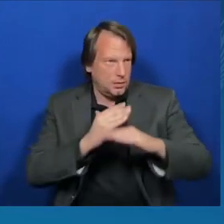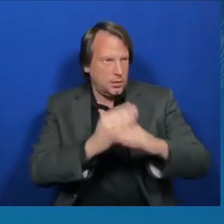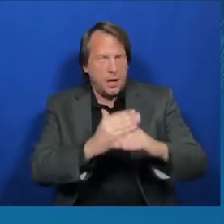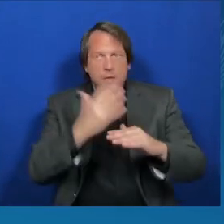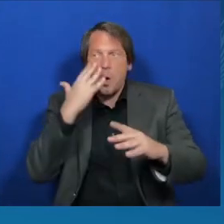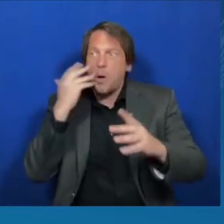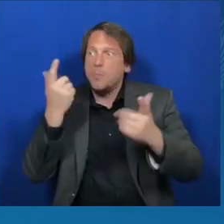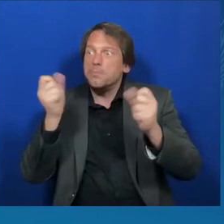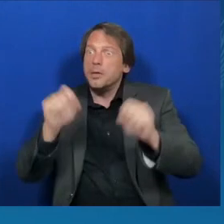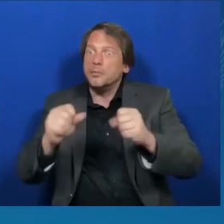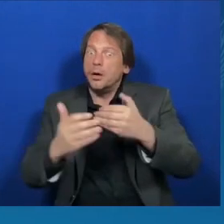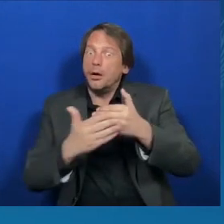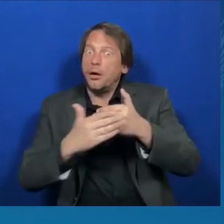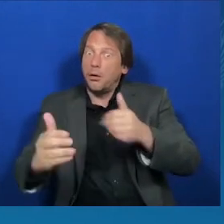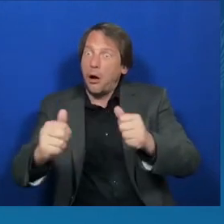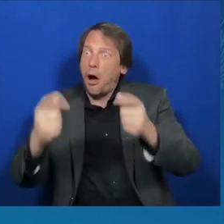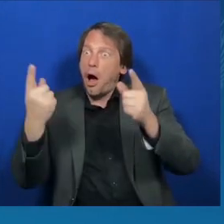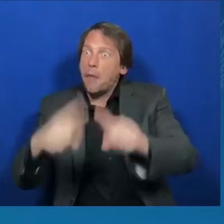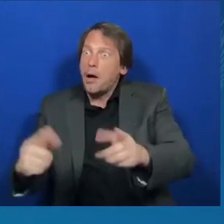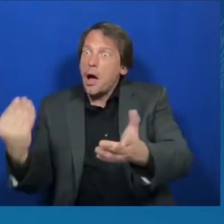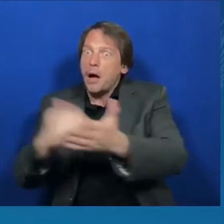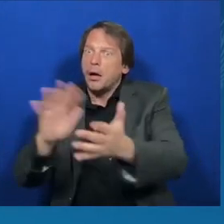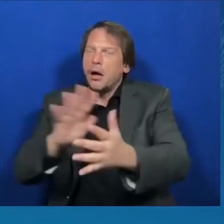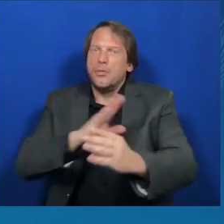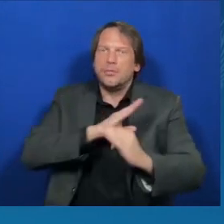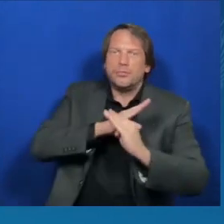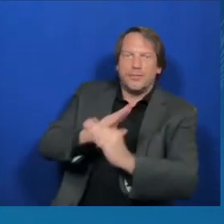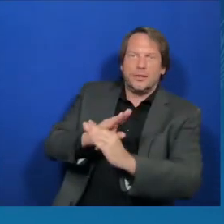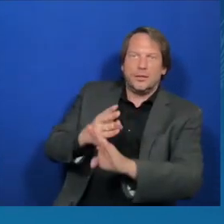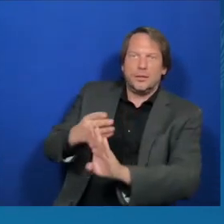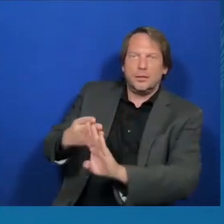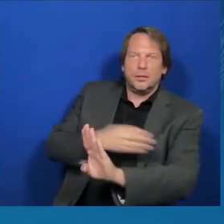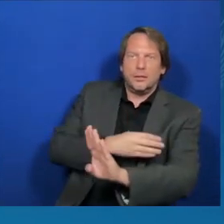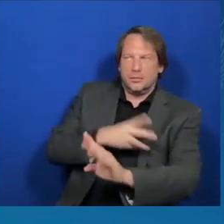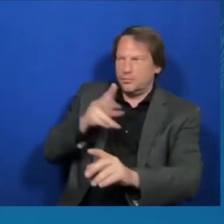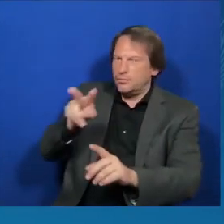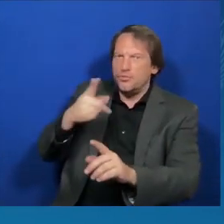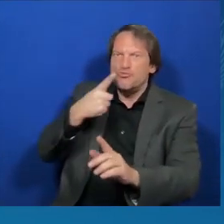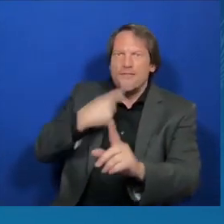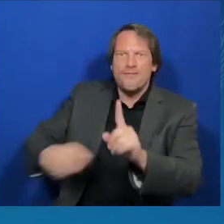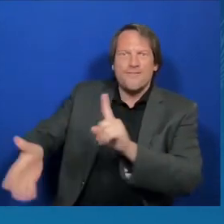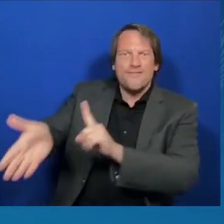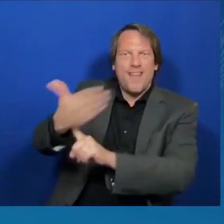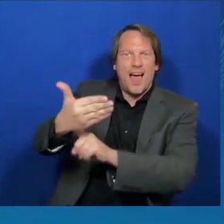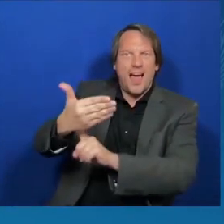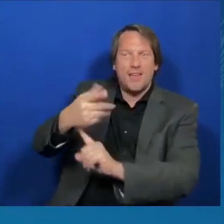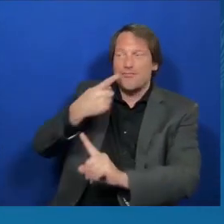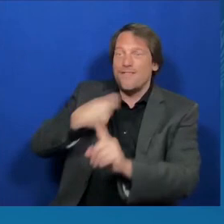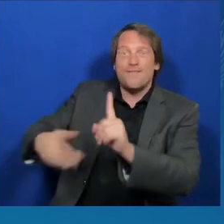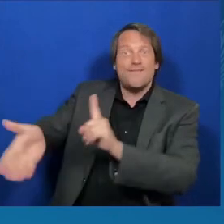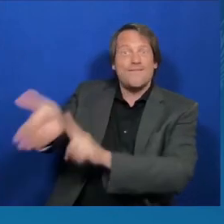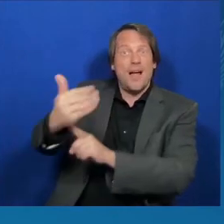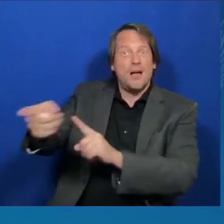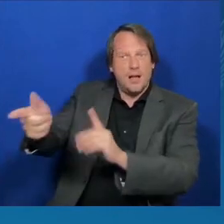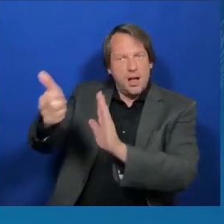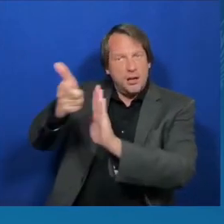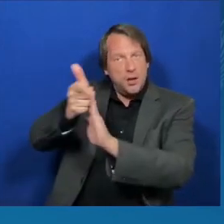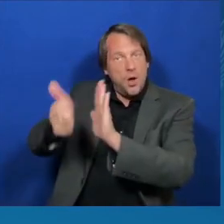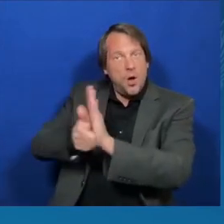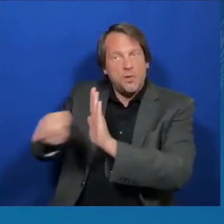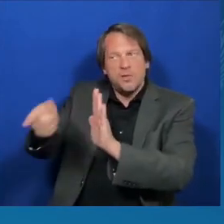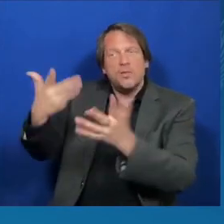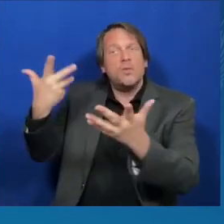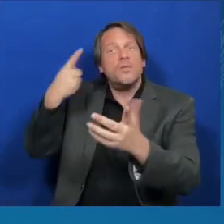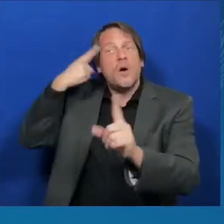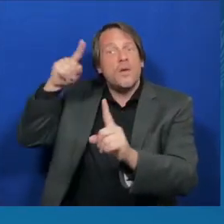simply designed to allow communities a vehicle through which they